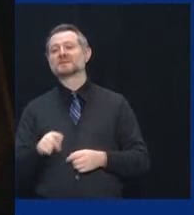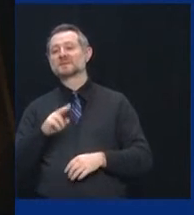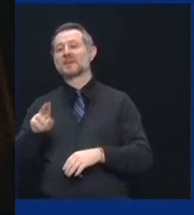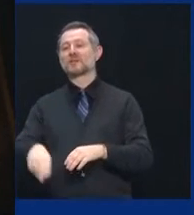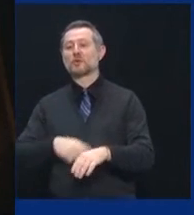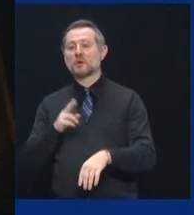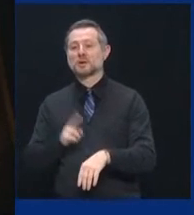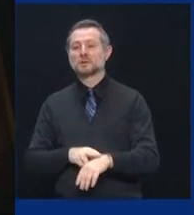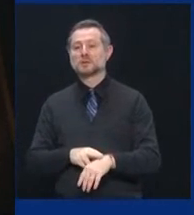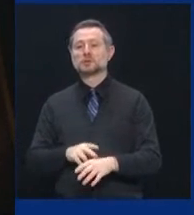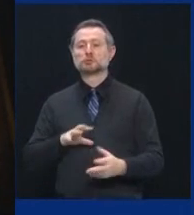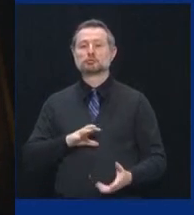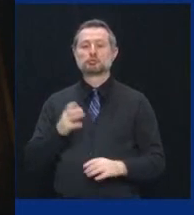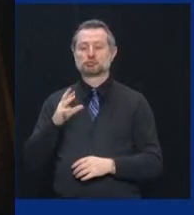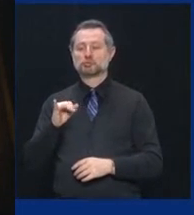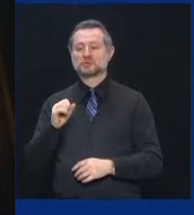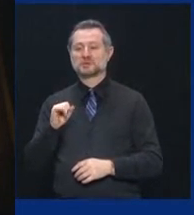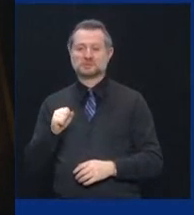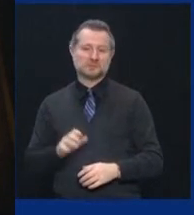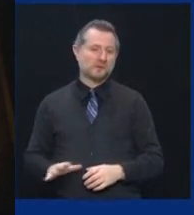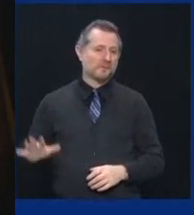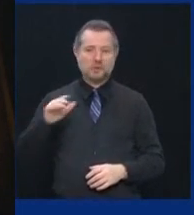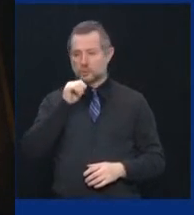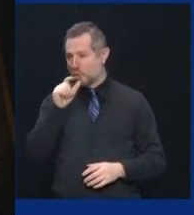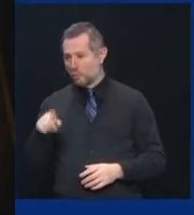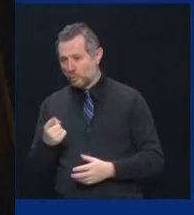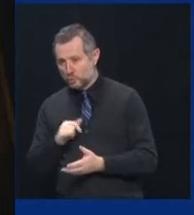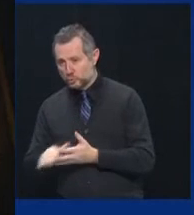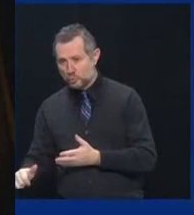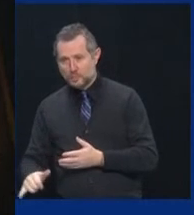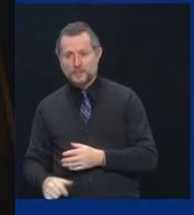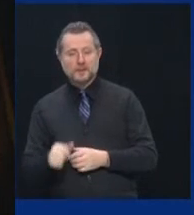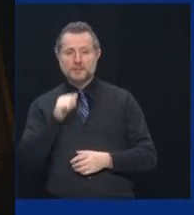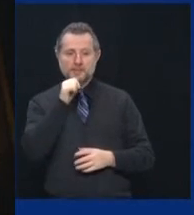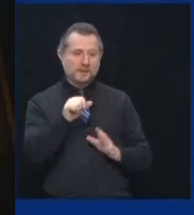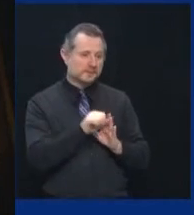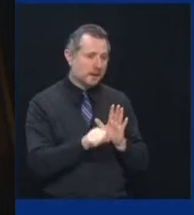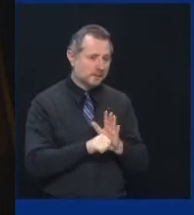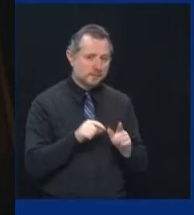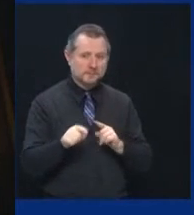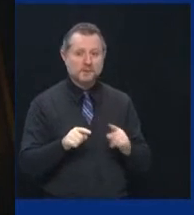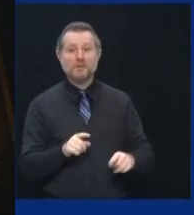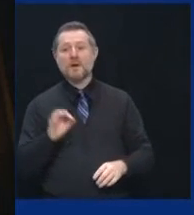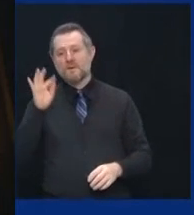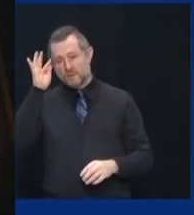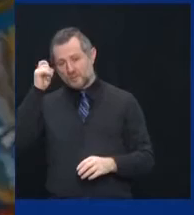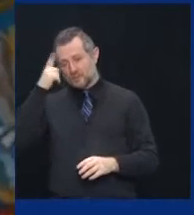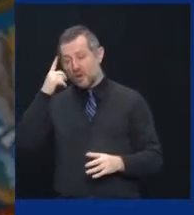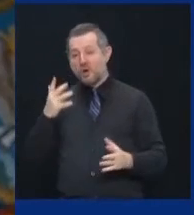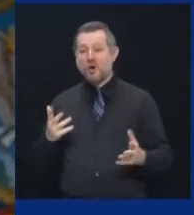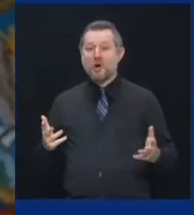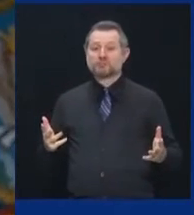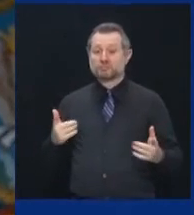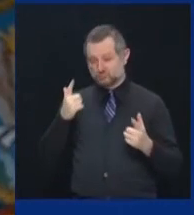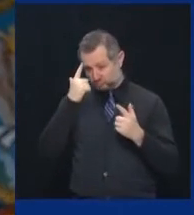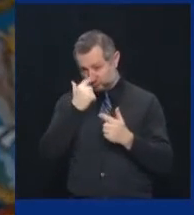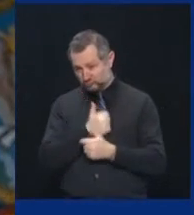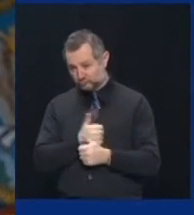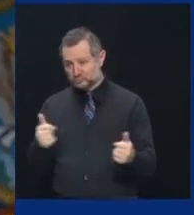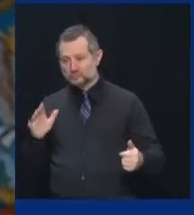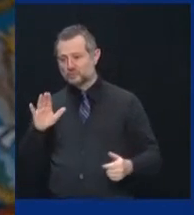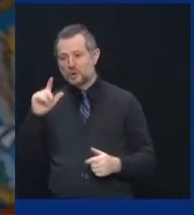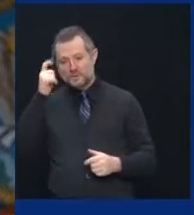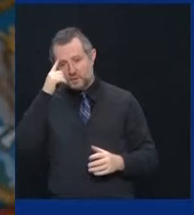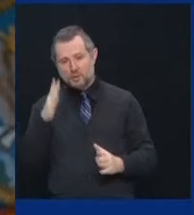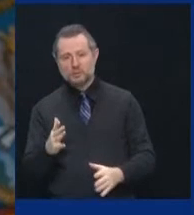crisis. This is not a state crisis. They delegated responsibility for COVID to the governors and